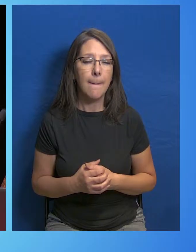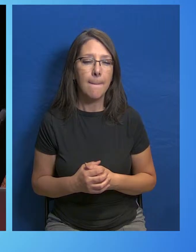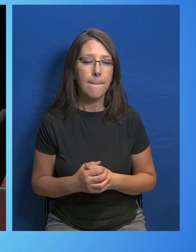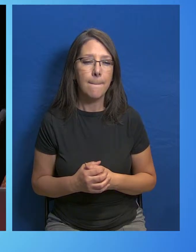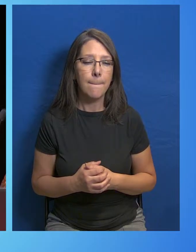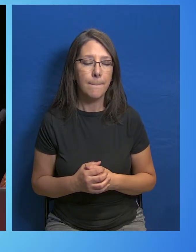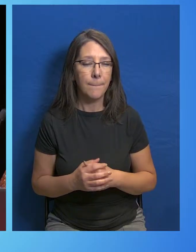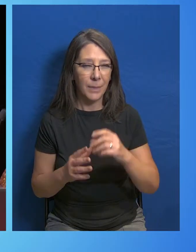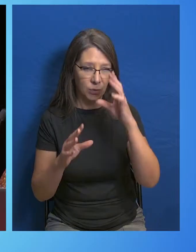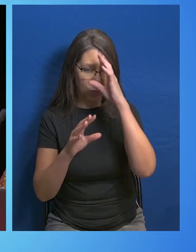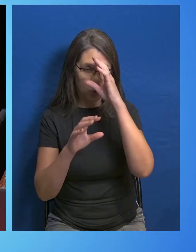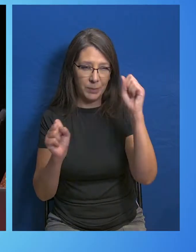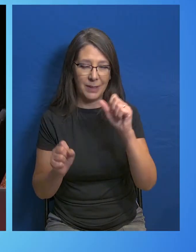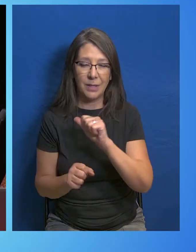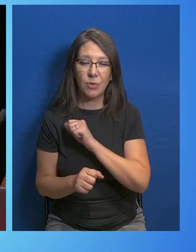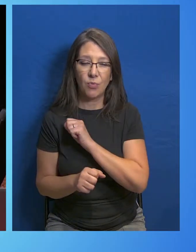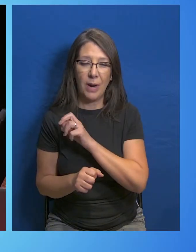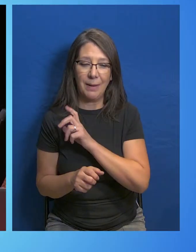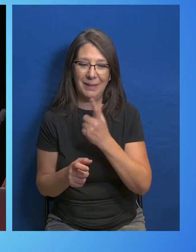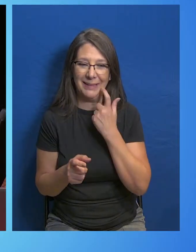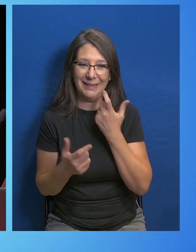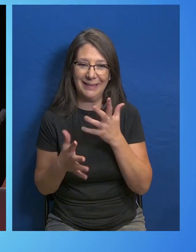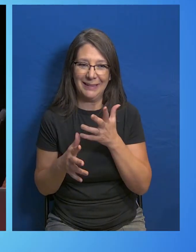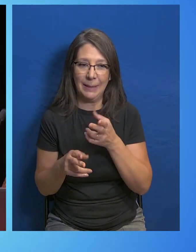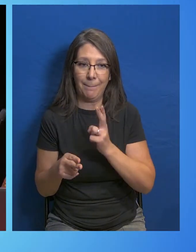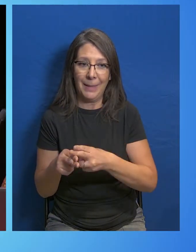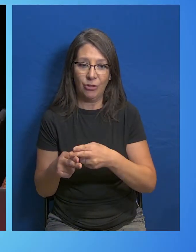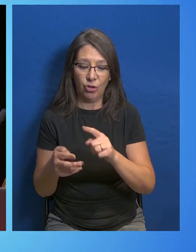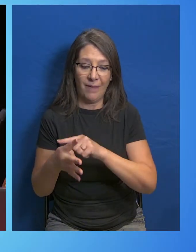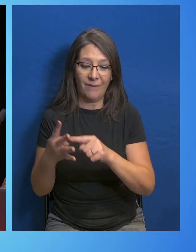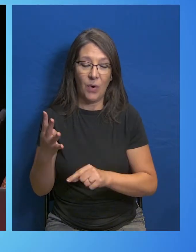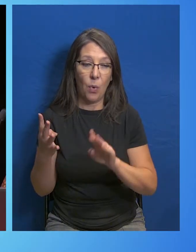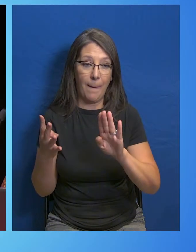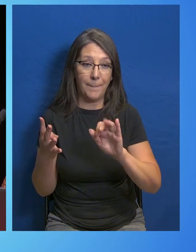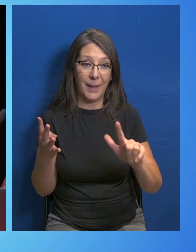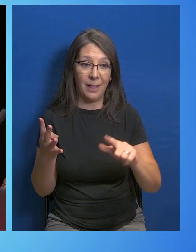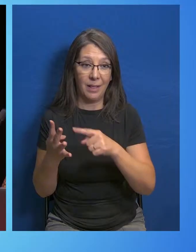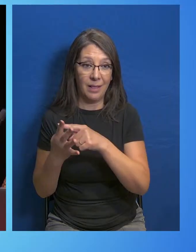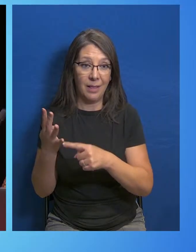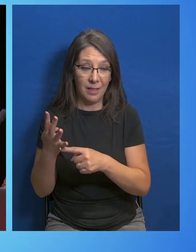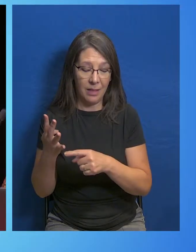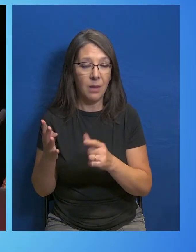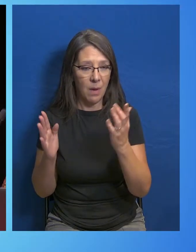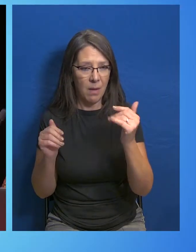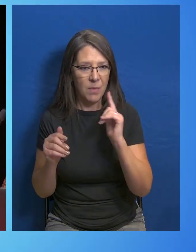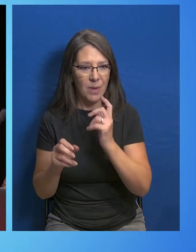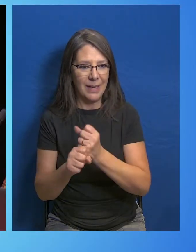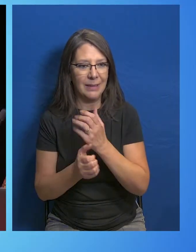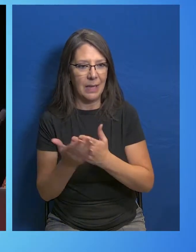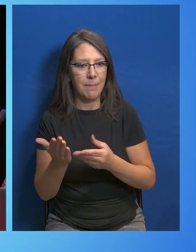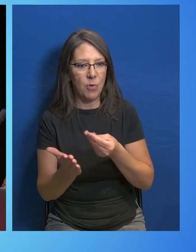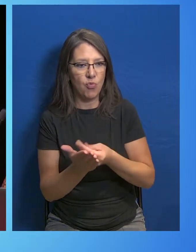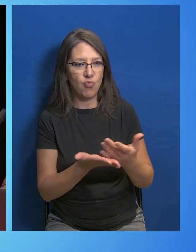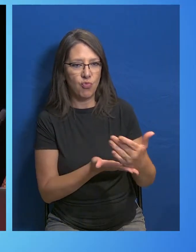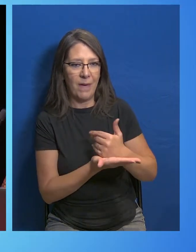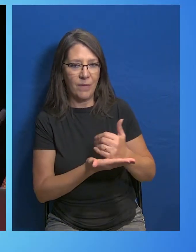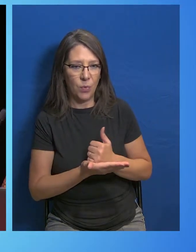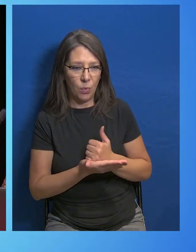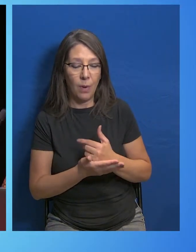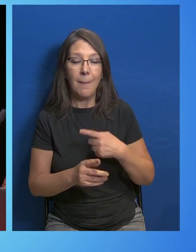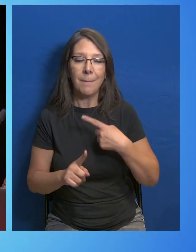As Superintendent Reichman shared, these 4 bills will allow the agency access to additional revenue streams as well as some additional